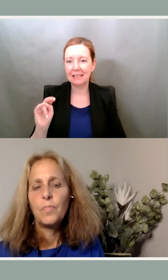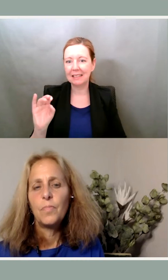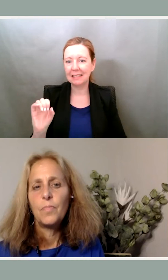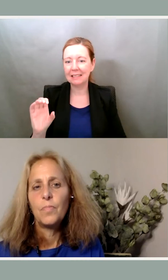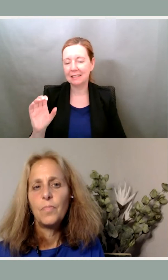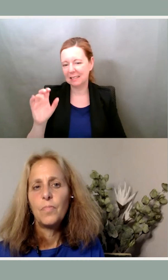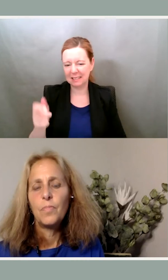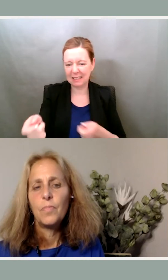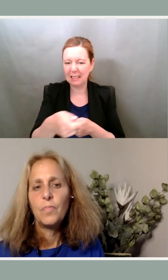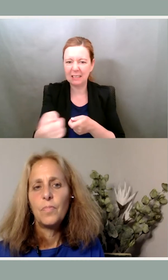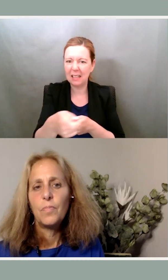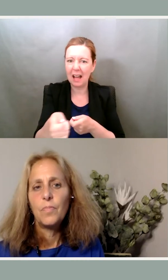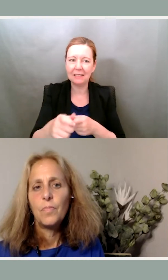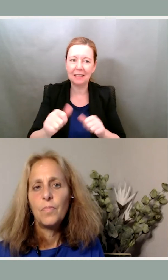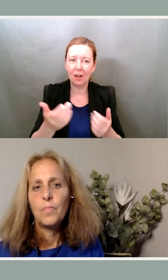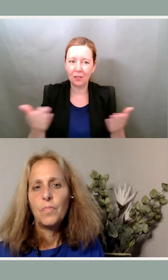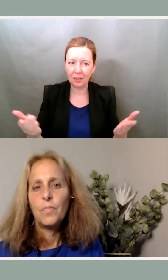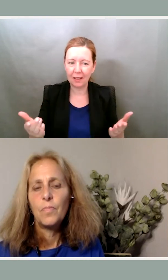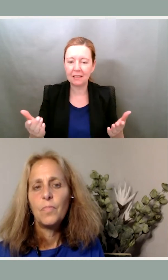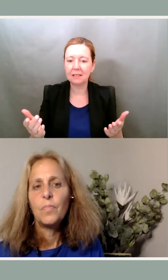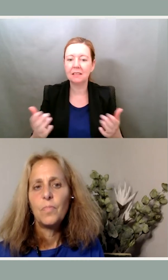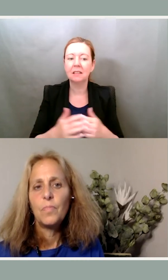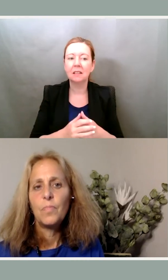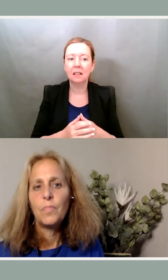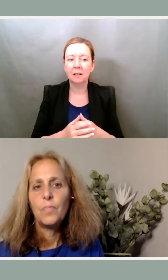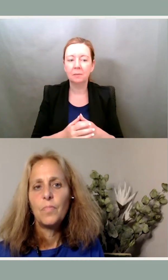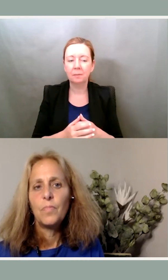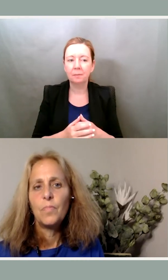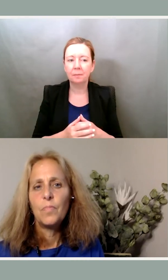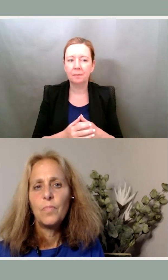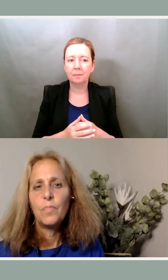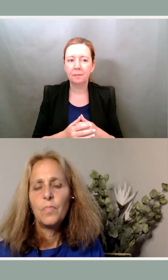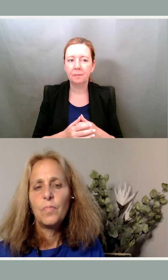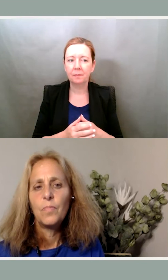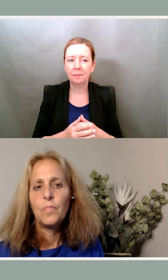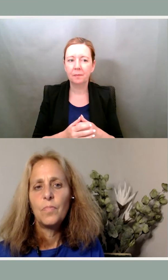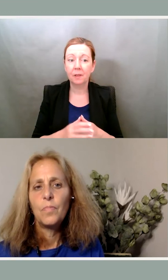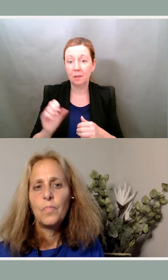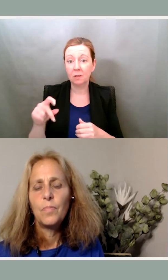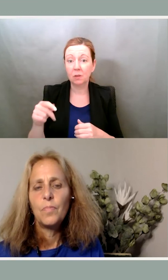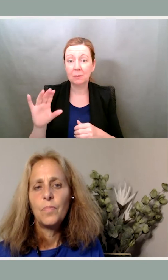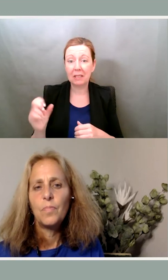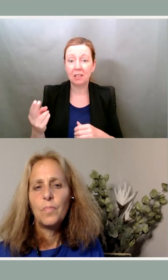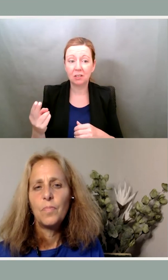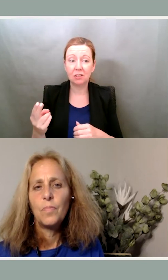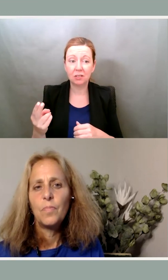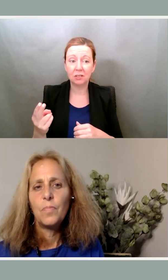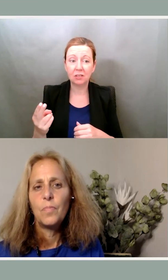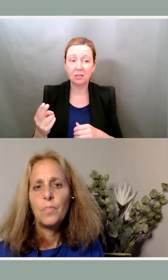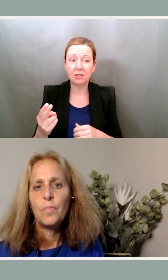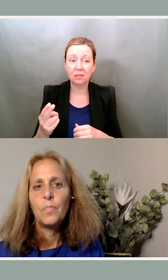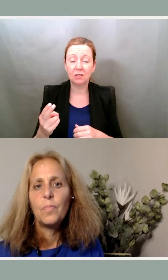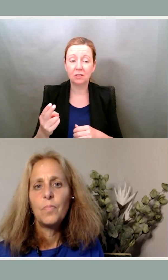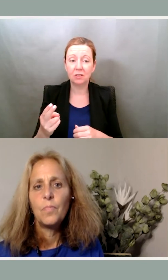kind of soft, like, for example, some of the greens. So indeed, spinach is a very